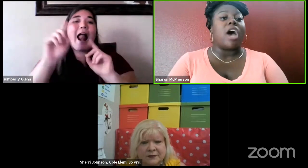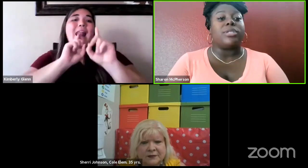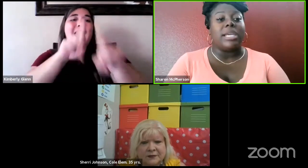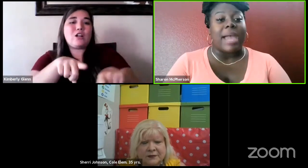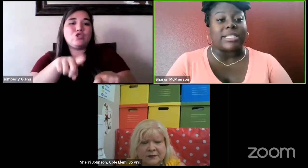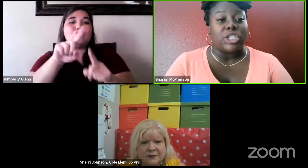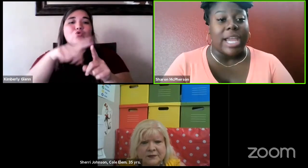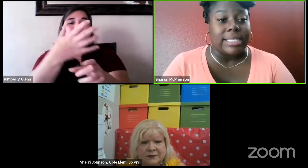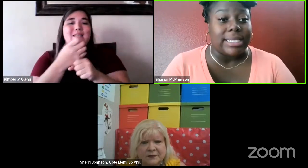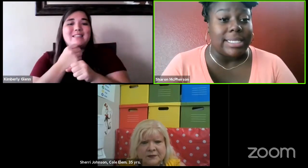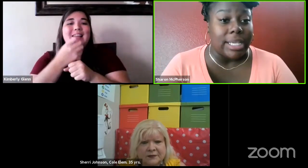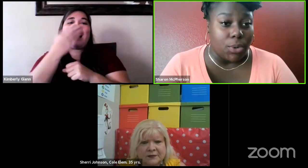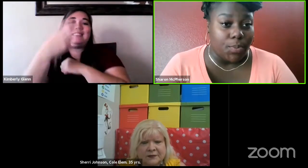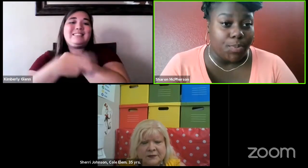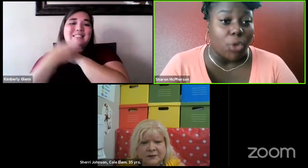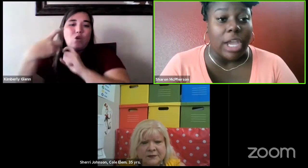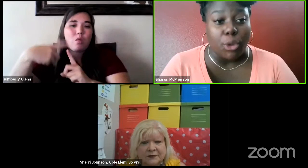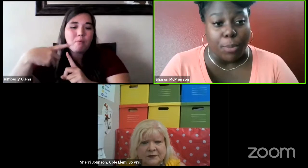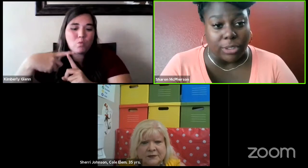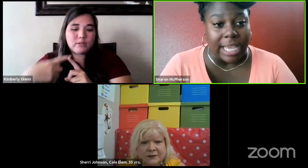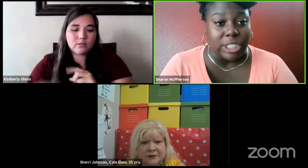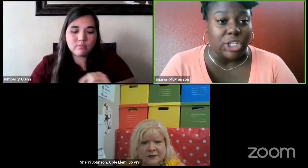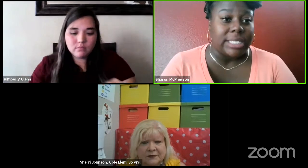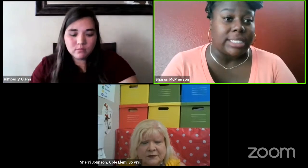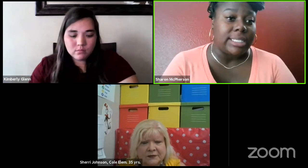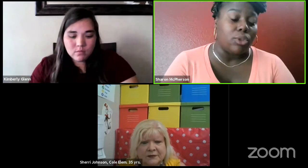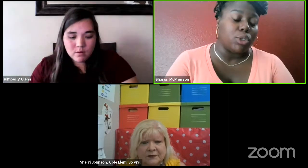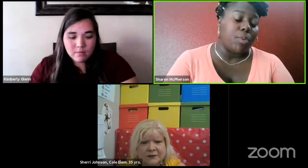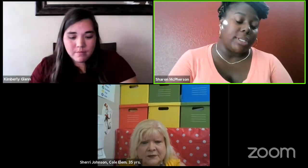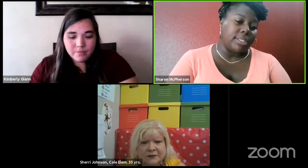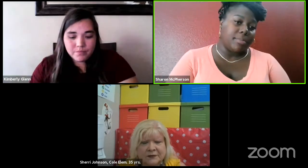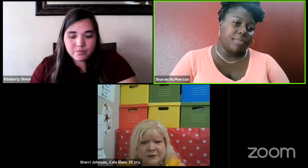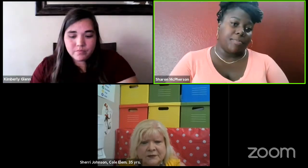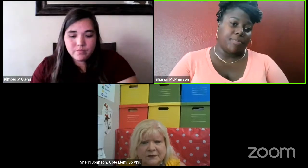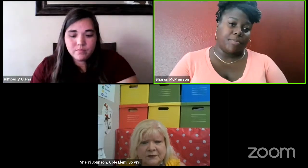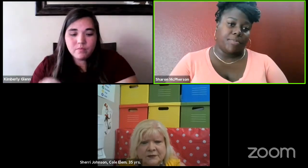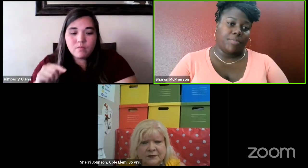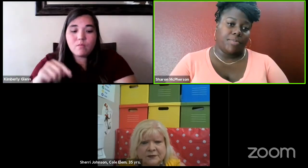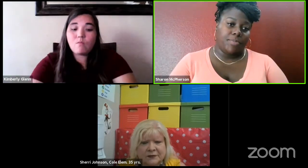then the other team has a chance to steal, or the other person has a chance to steal those points.